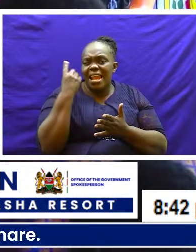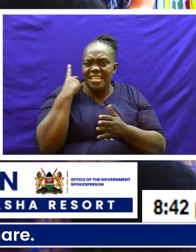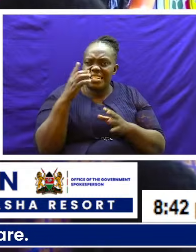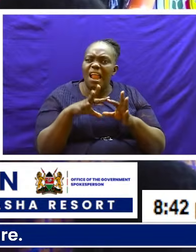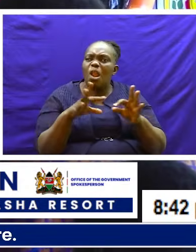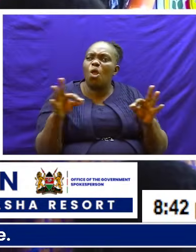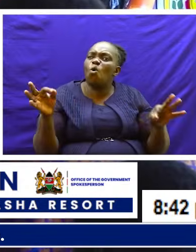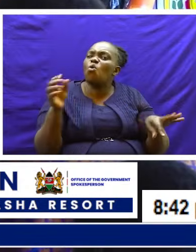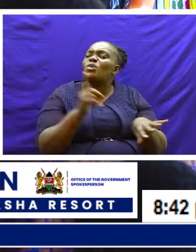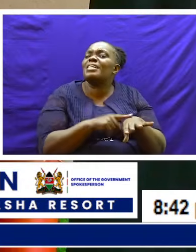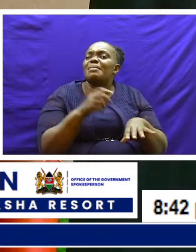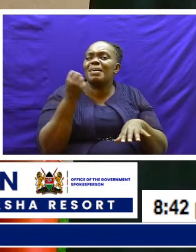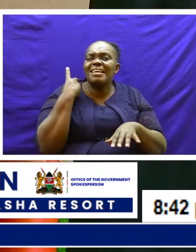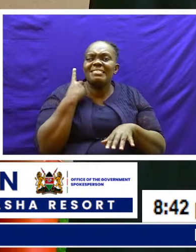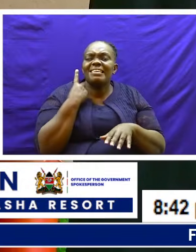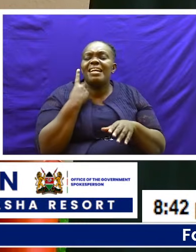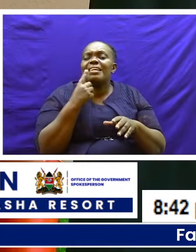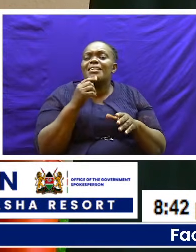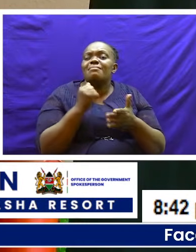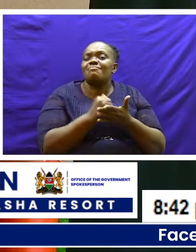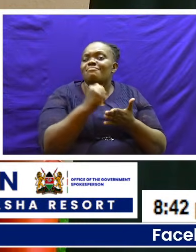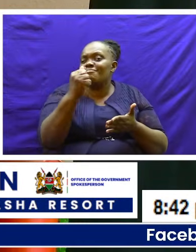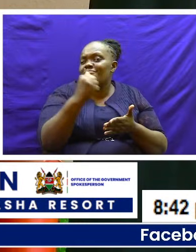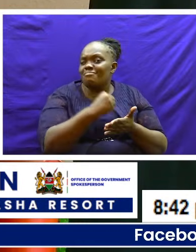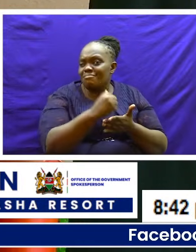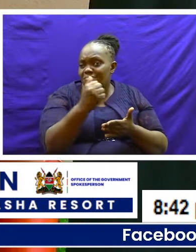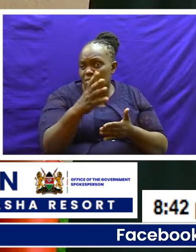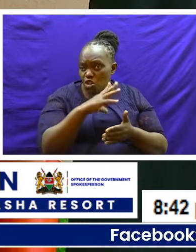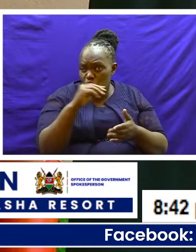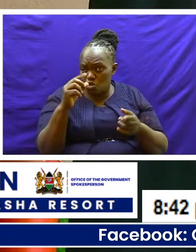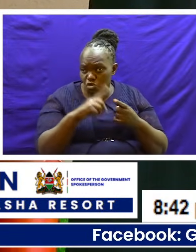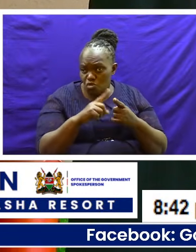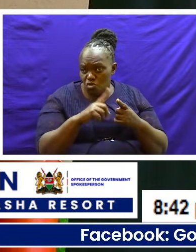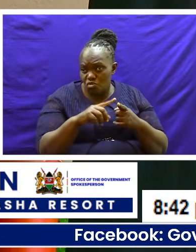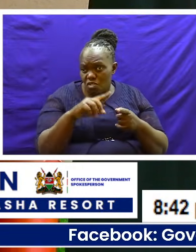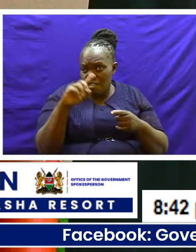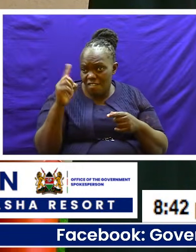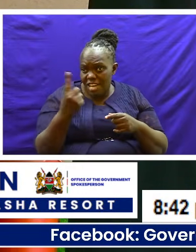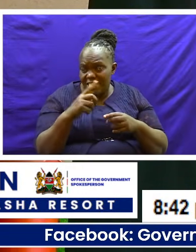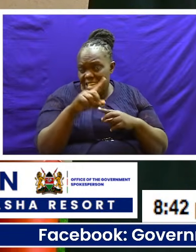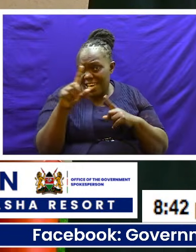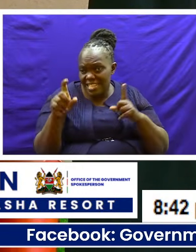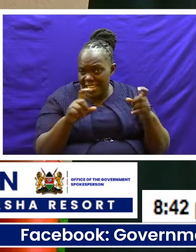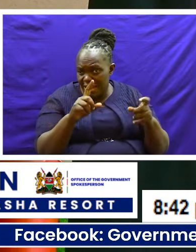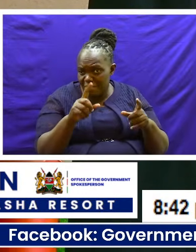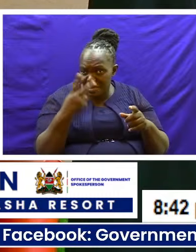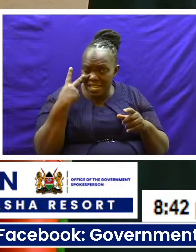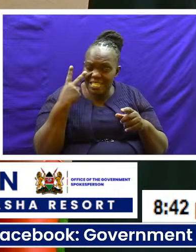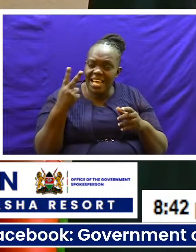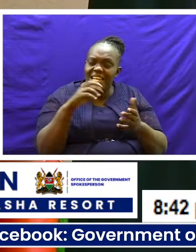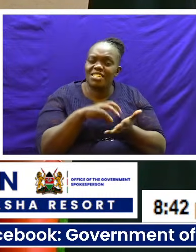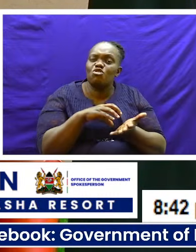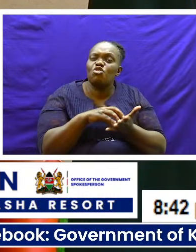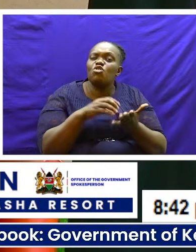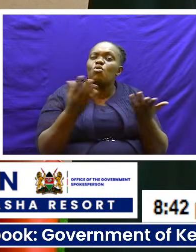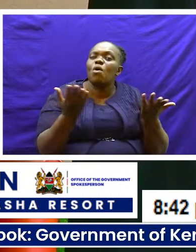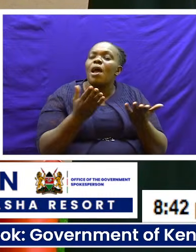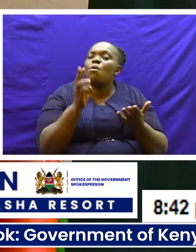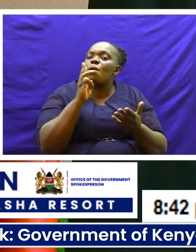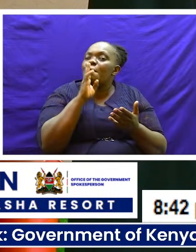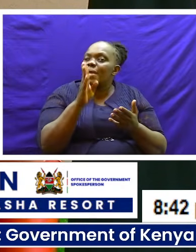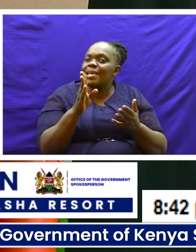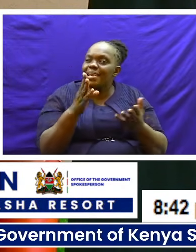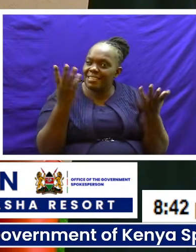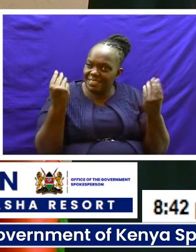the placement of the ones who are going to sit the first exam, I see a situation where it will be